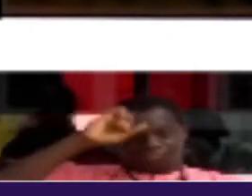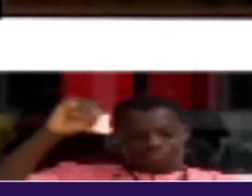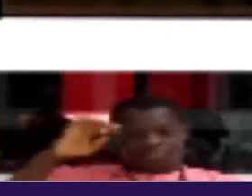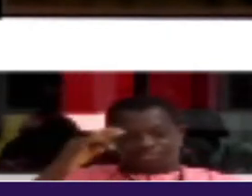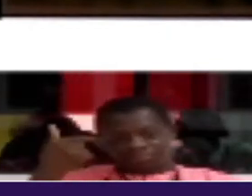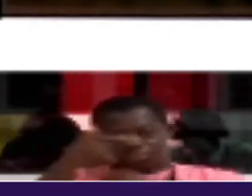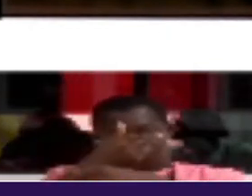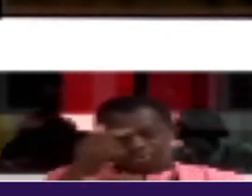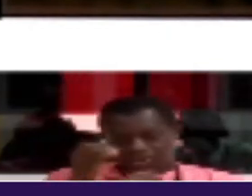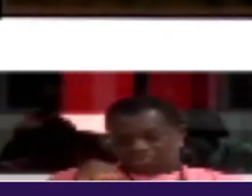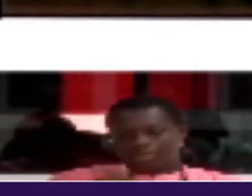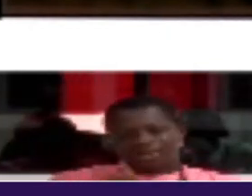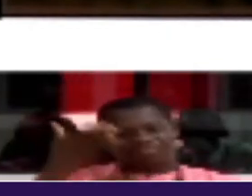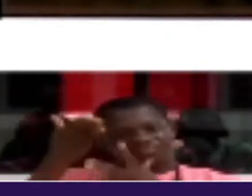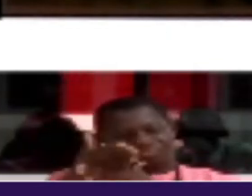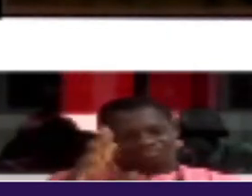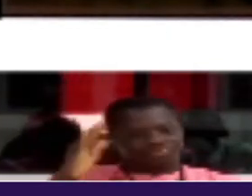by then,